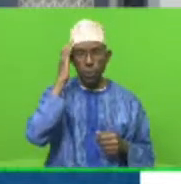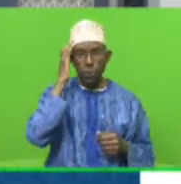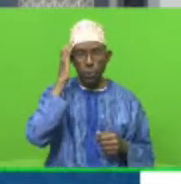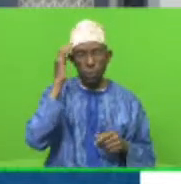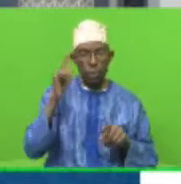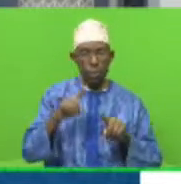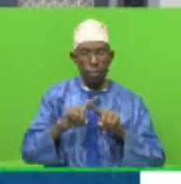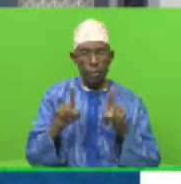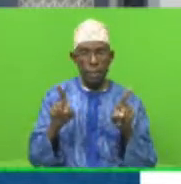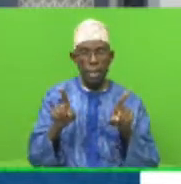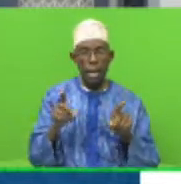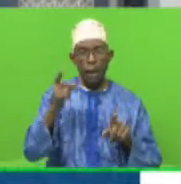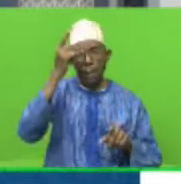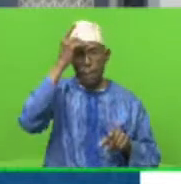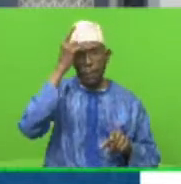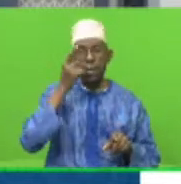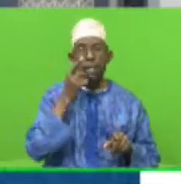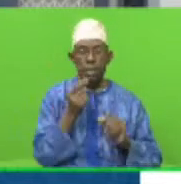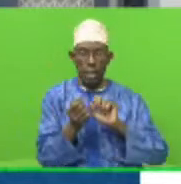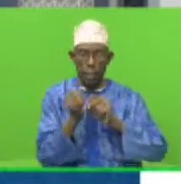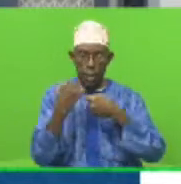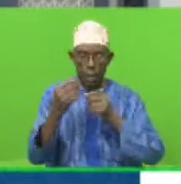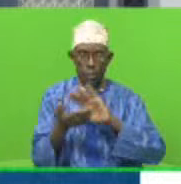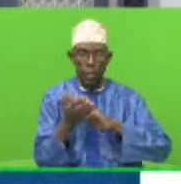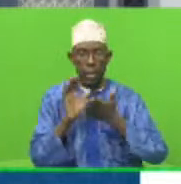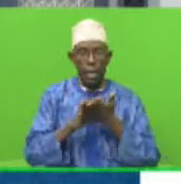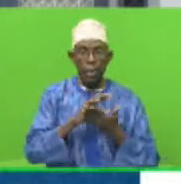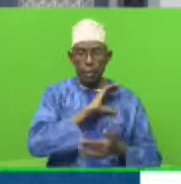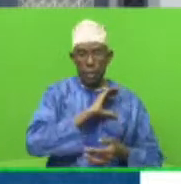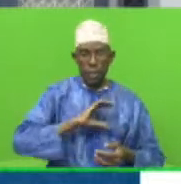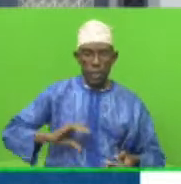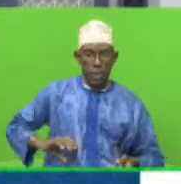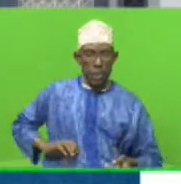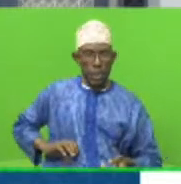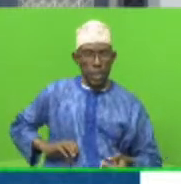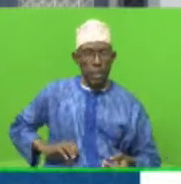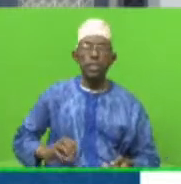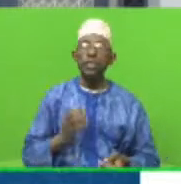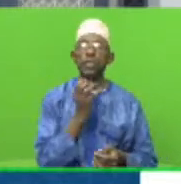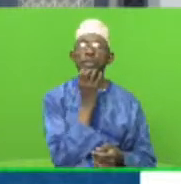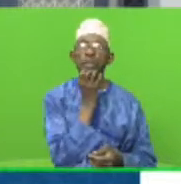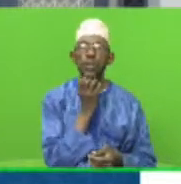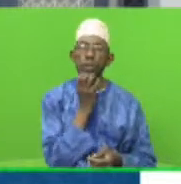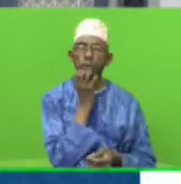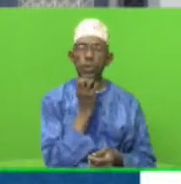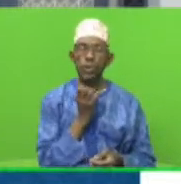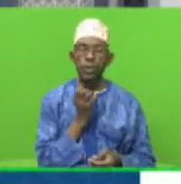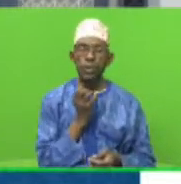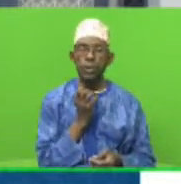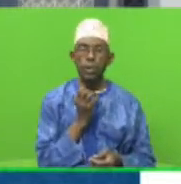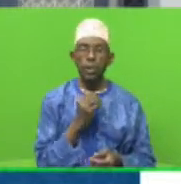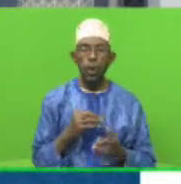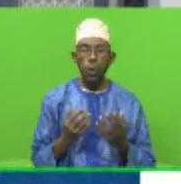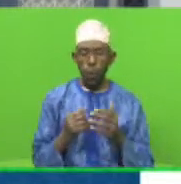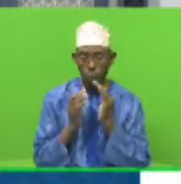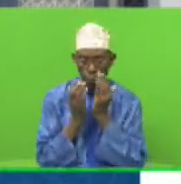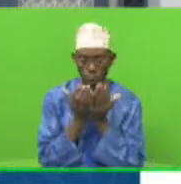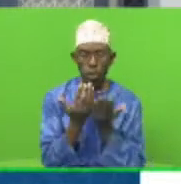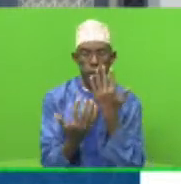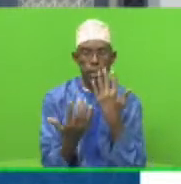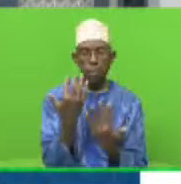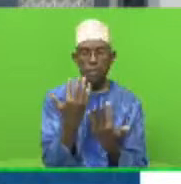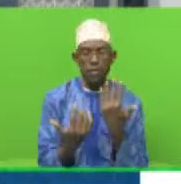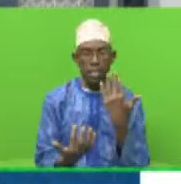but the parents are the one who make this child to become a Jew, or to become a Christian,